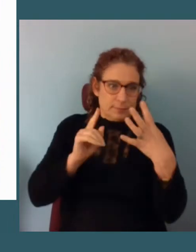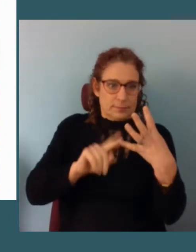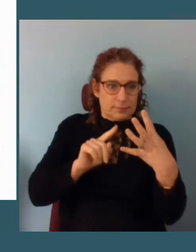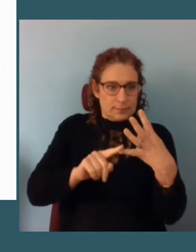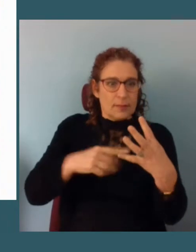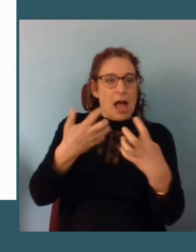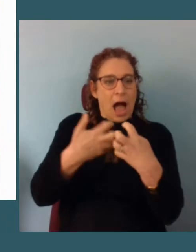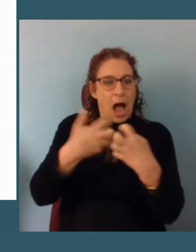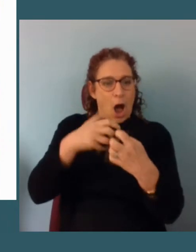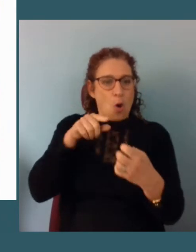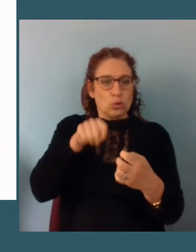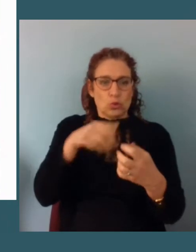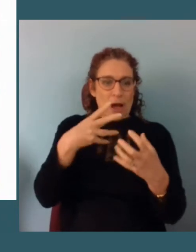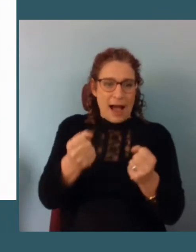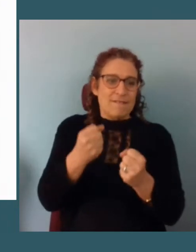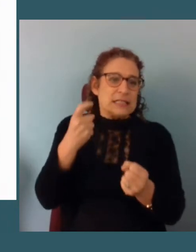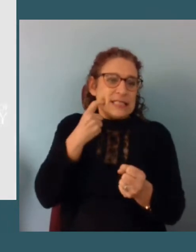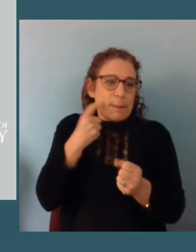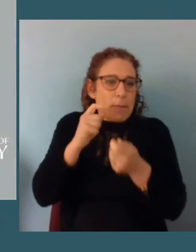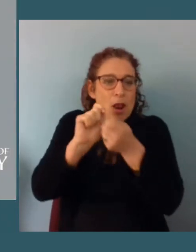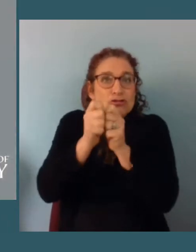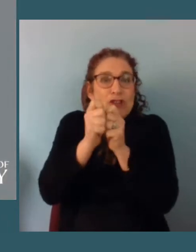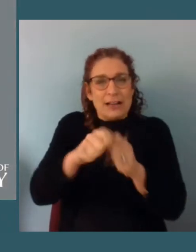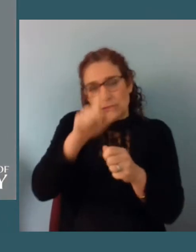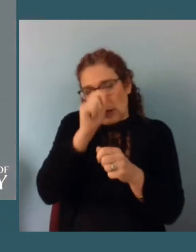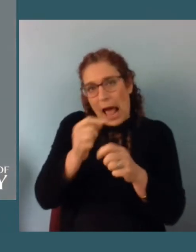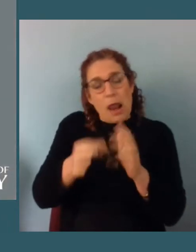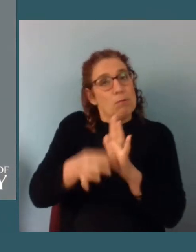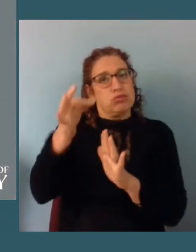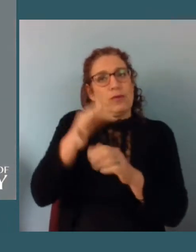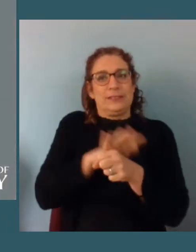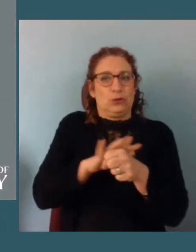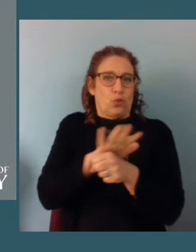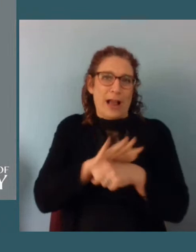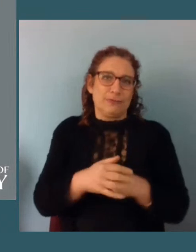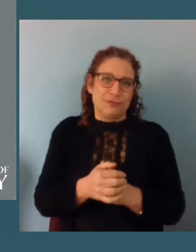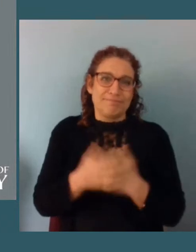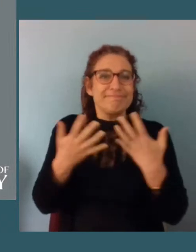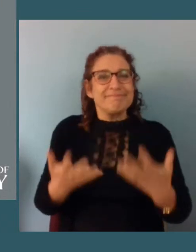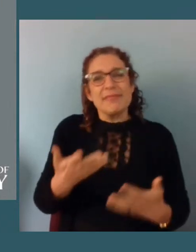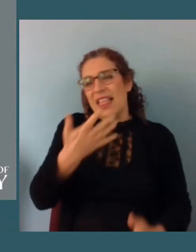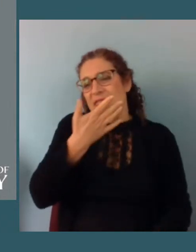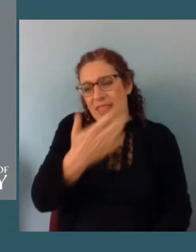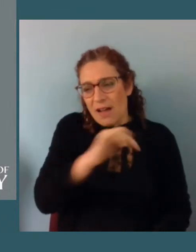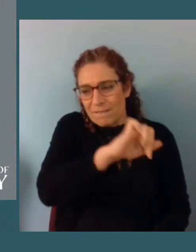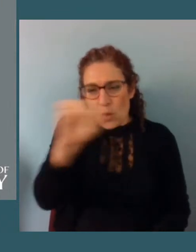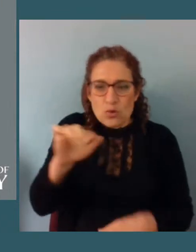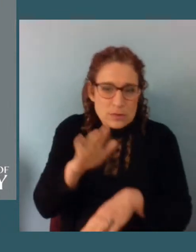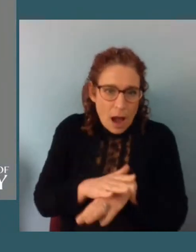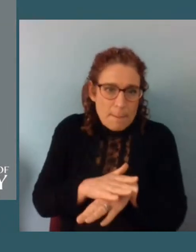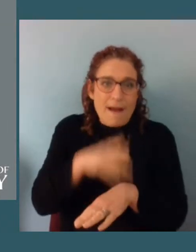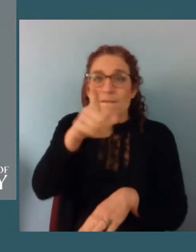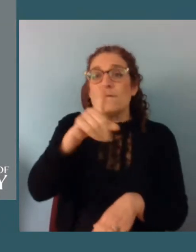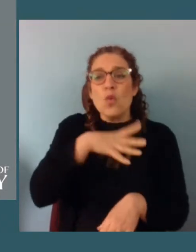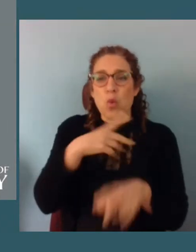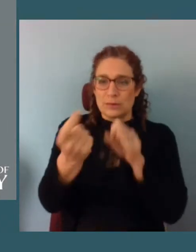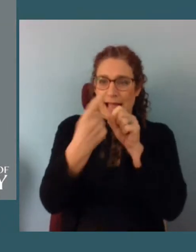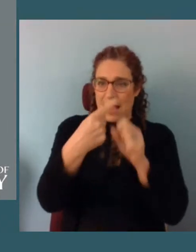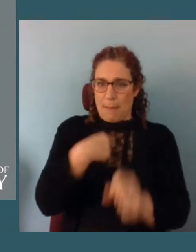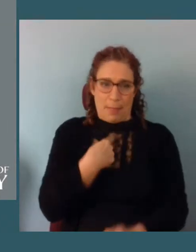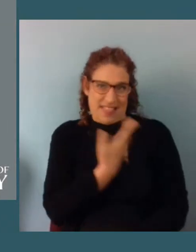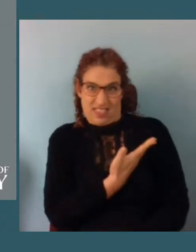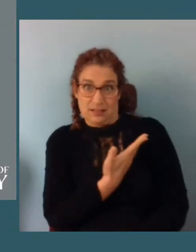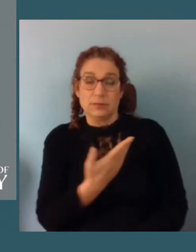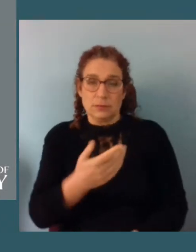impact individuals and their families. I'd just like to thank you for your time, and my email address is there. If you've ever got any